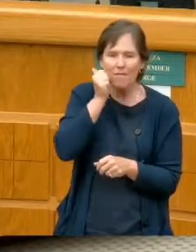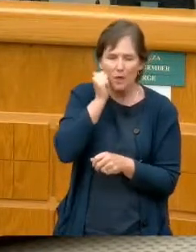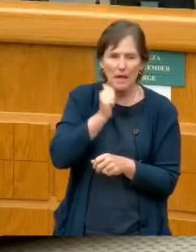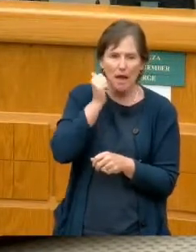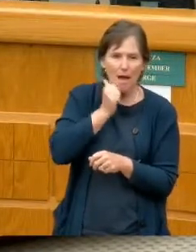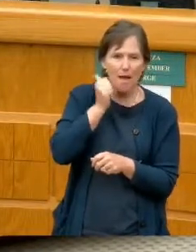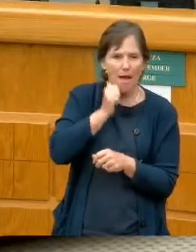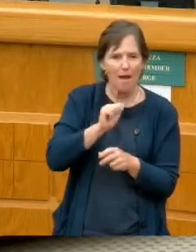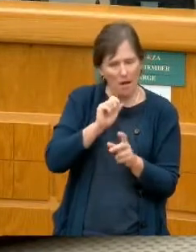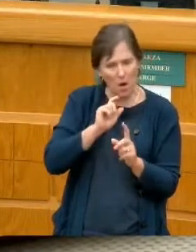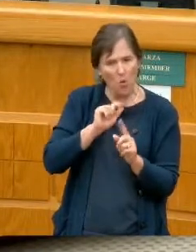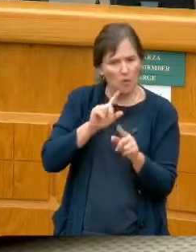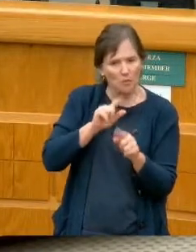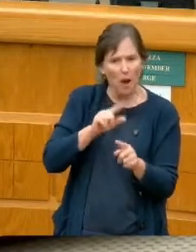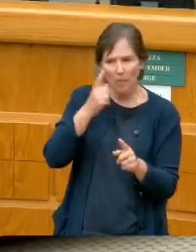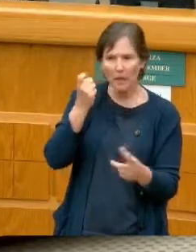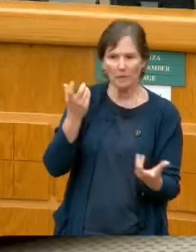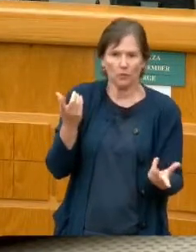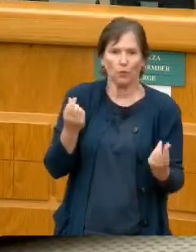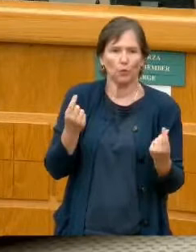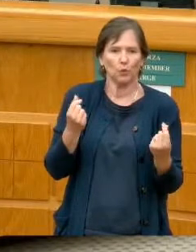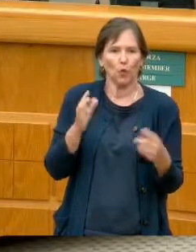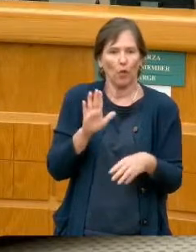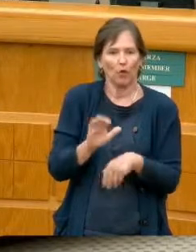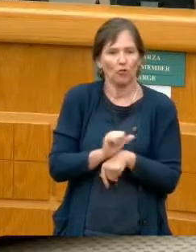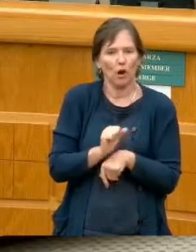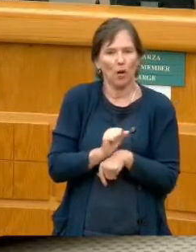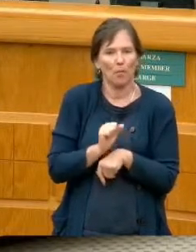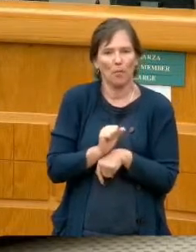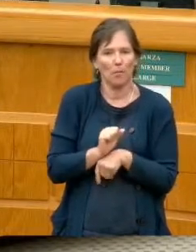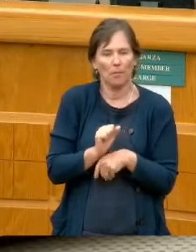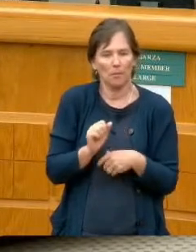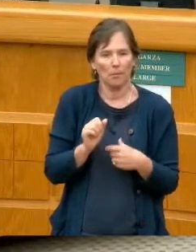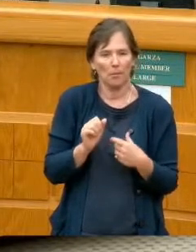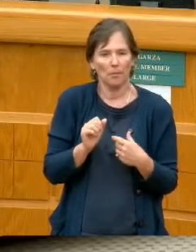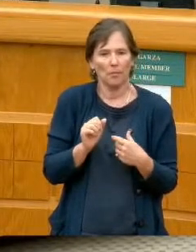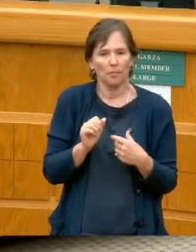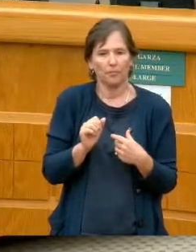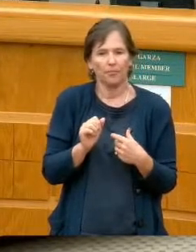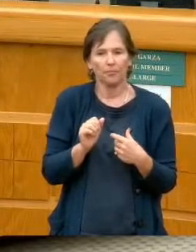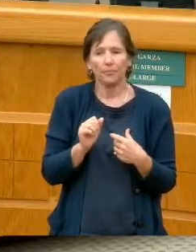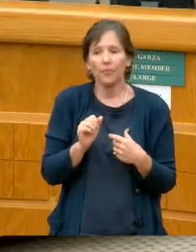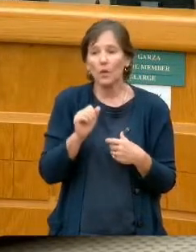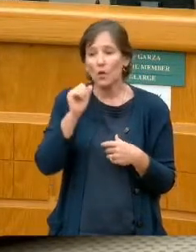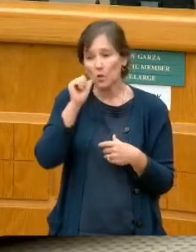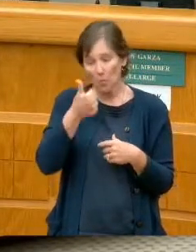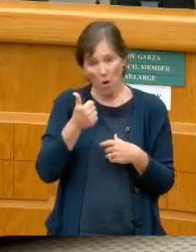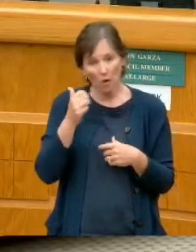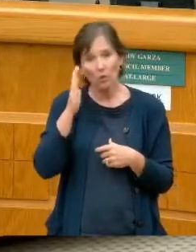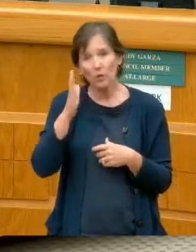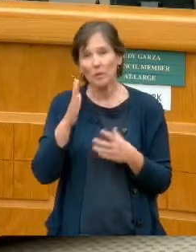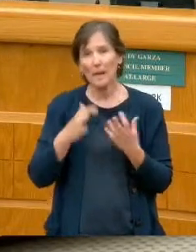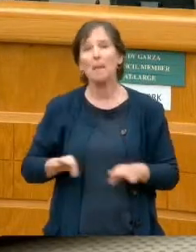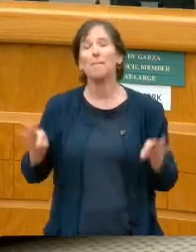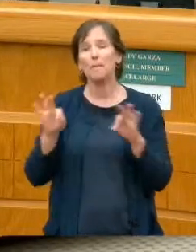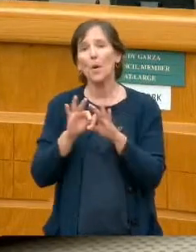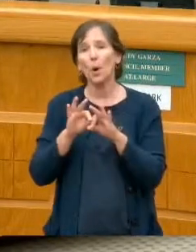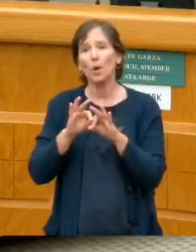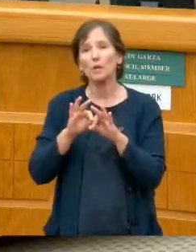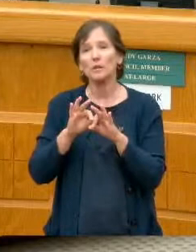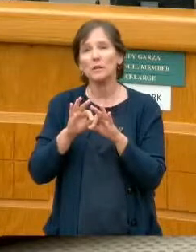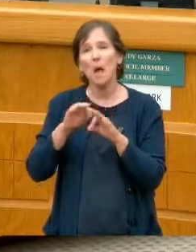respond because they're just doing their job. And tomorrow there's going to be a lot of important memorials, and there's going to be a lot of